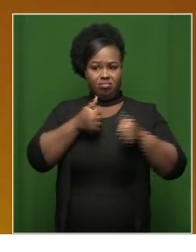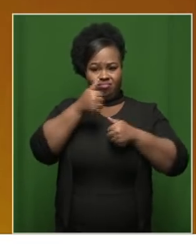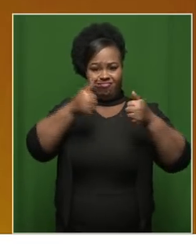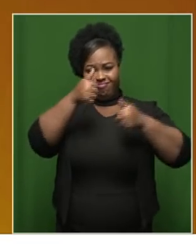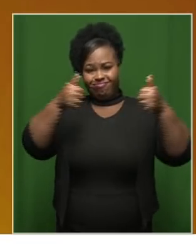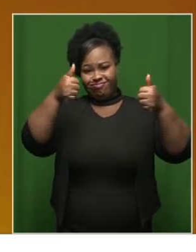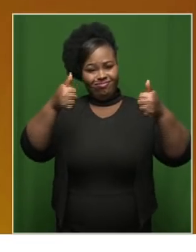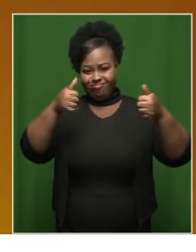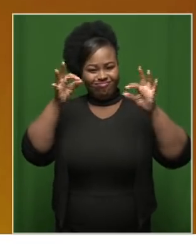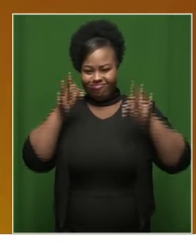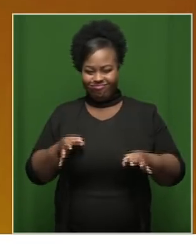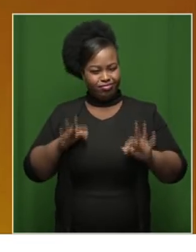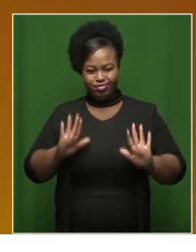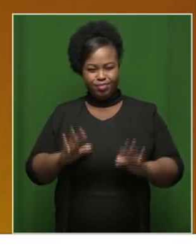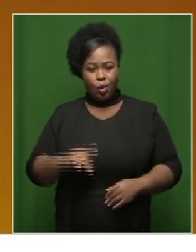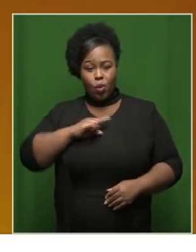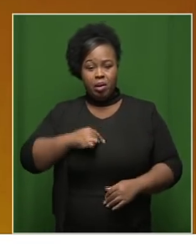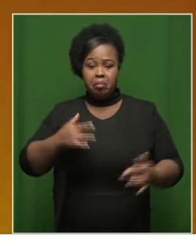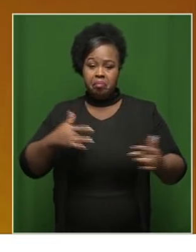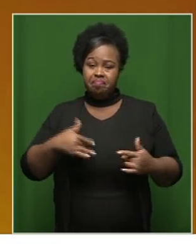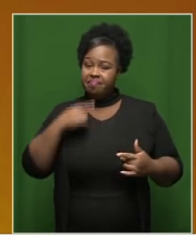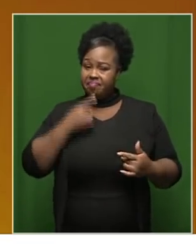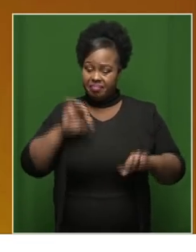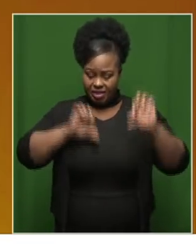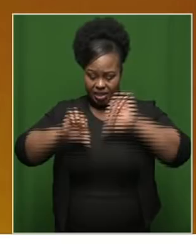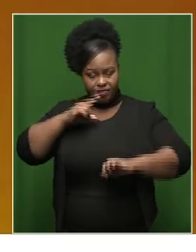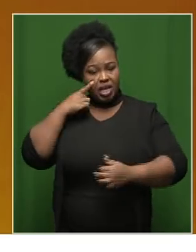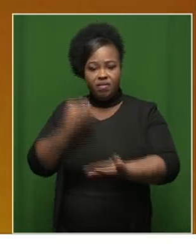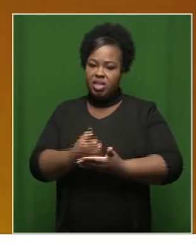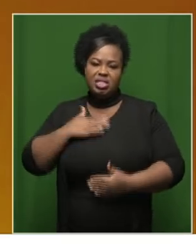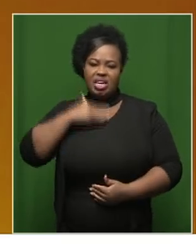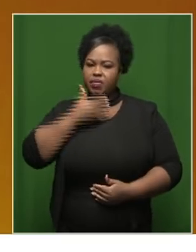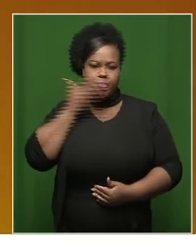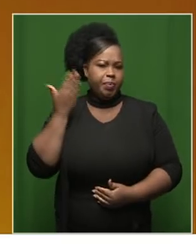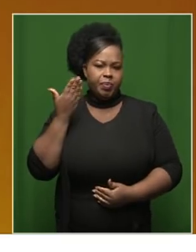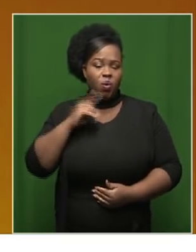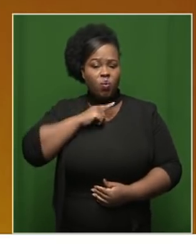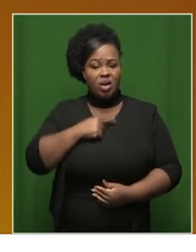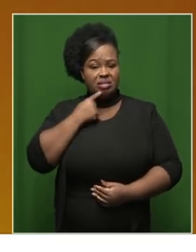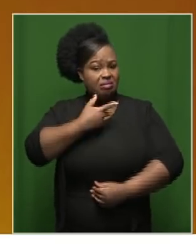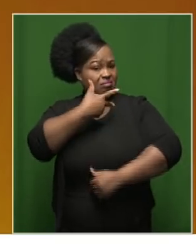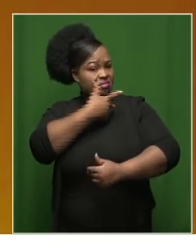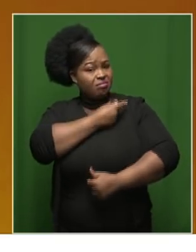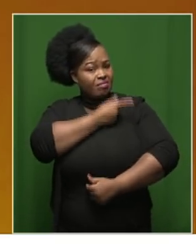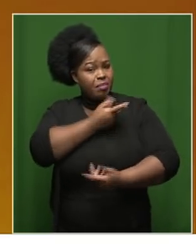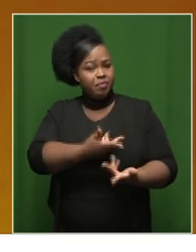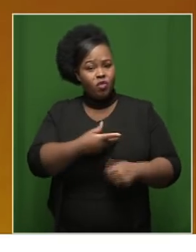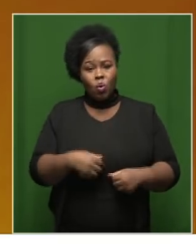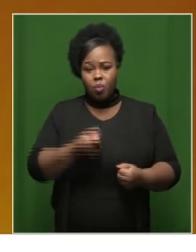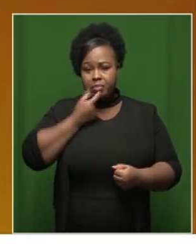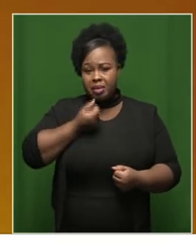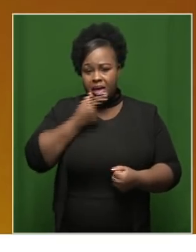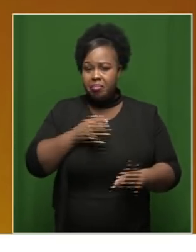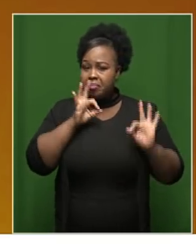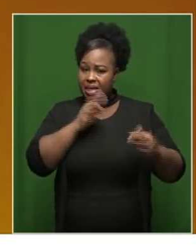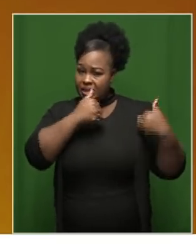quarters. There are concerns that there is insufficient scientific evidence showing the drug's safety and efficacy for human